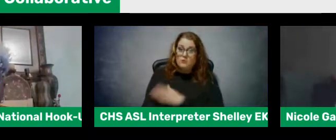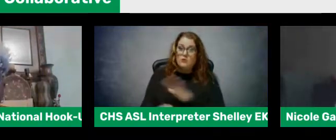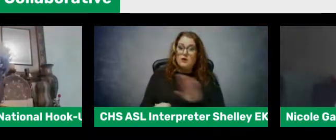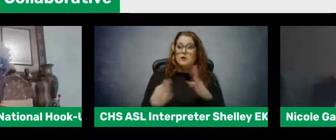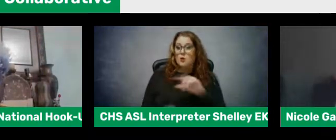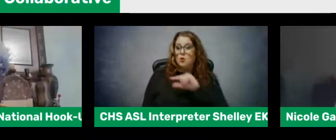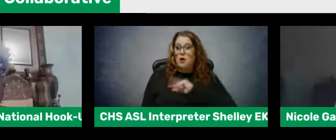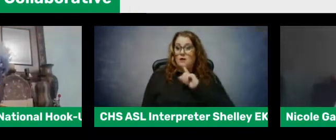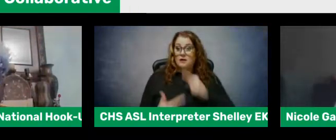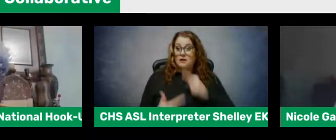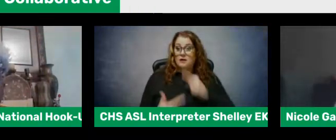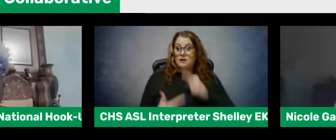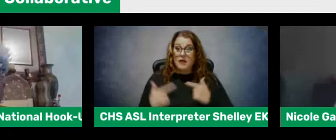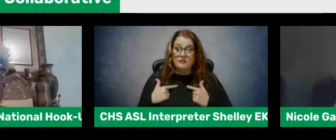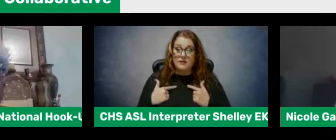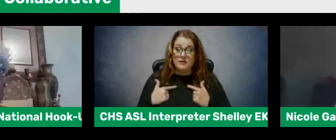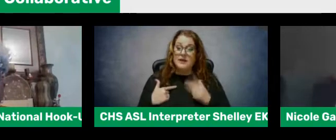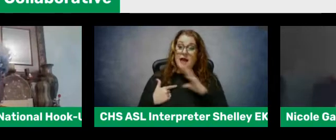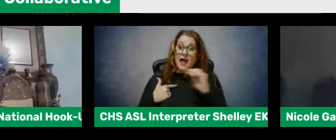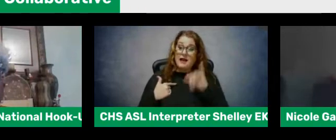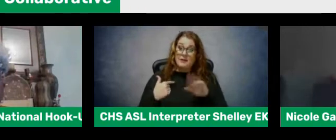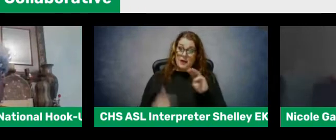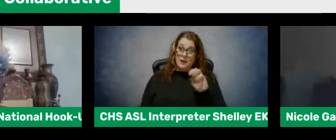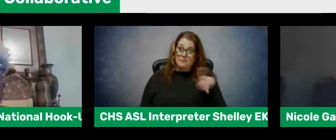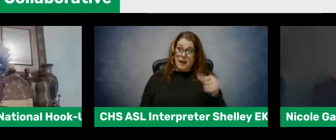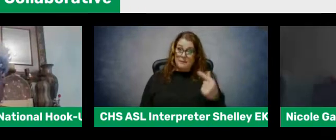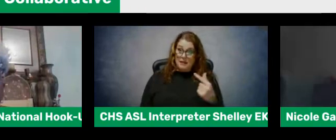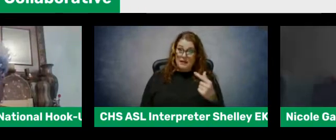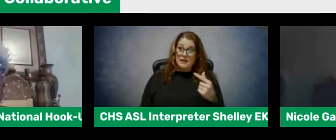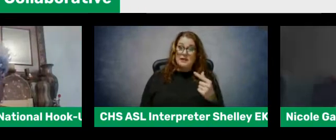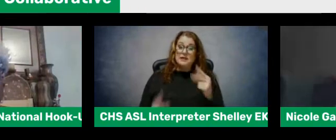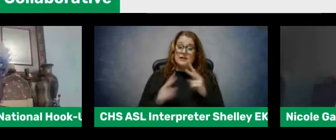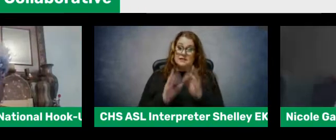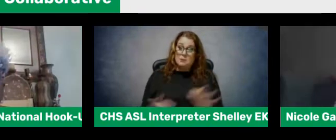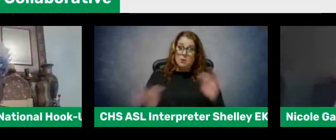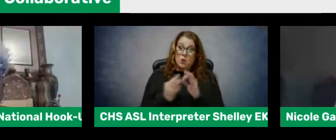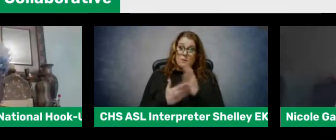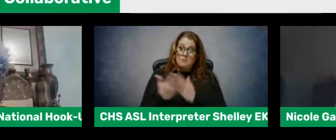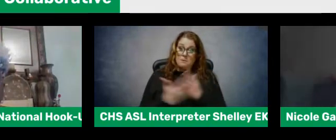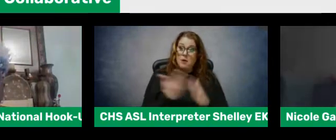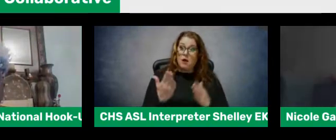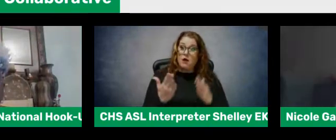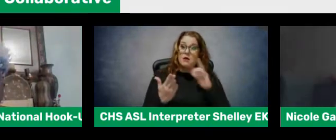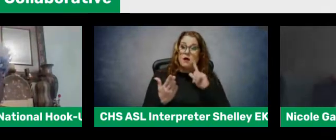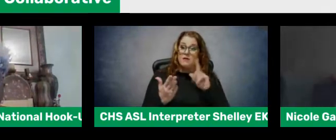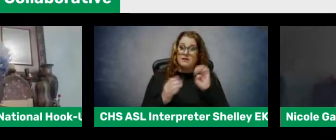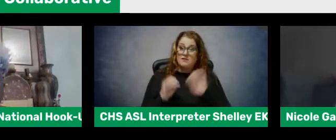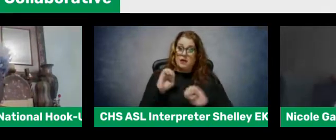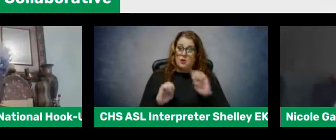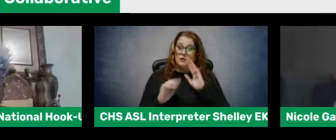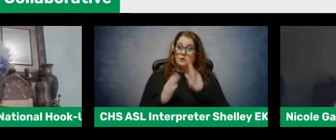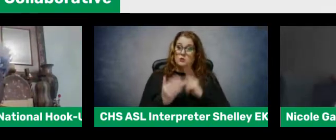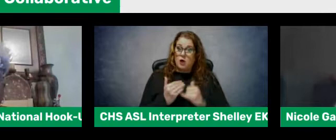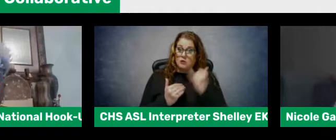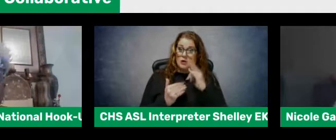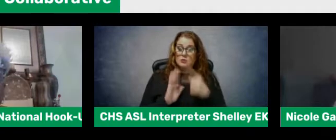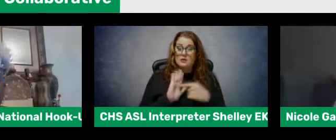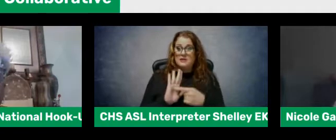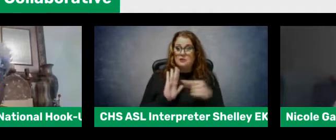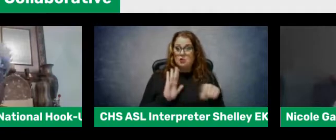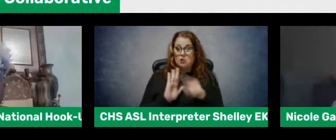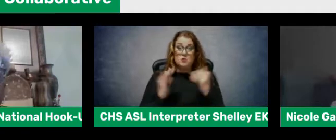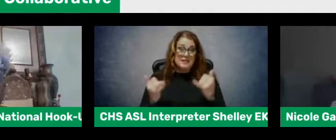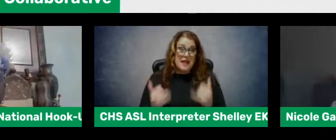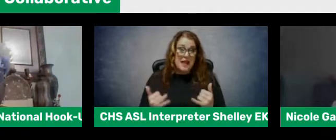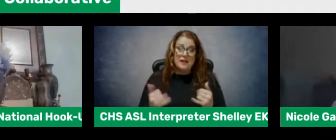life. And asset mapping is a very important piece of the evaluation of the project that we're going to present to you today.